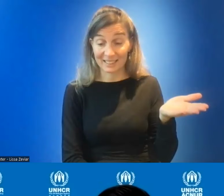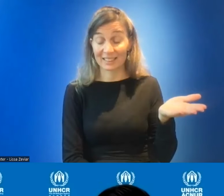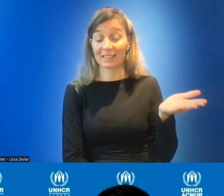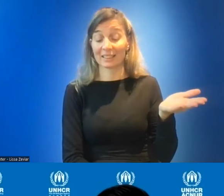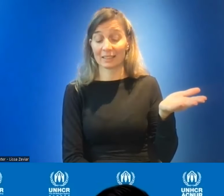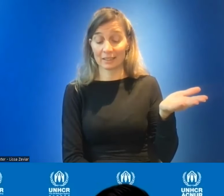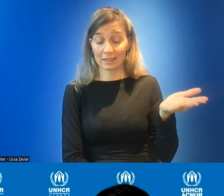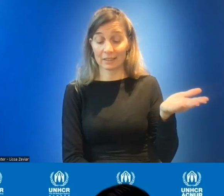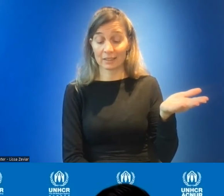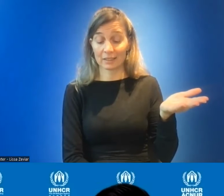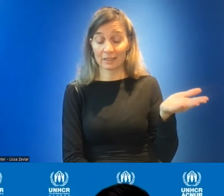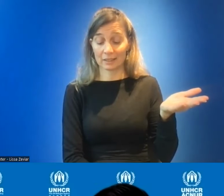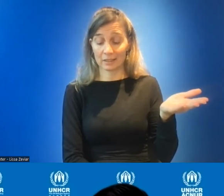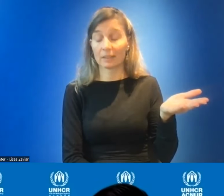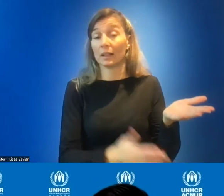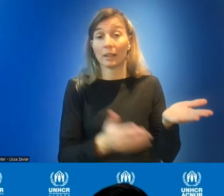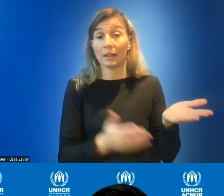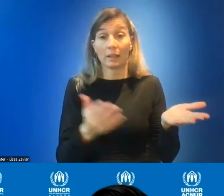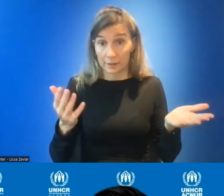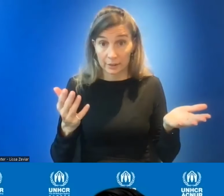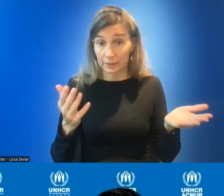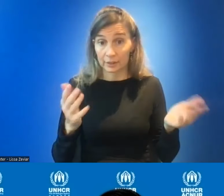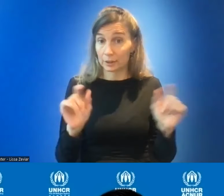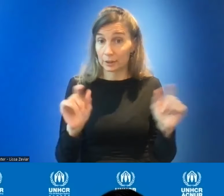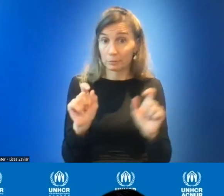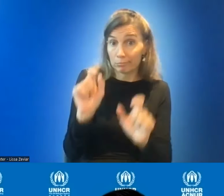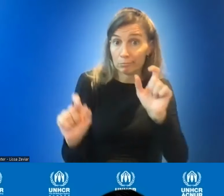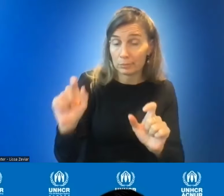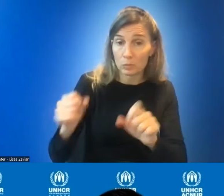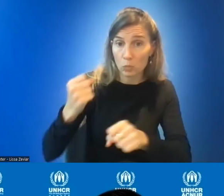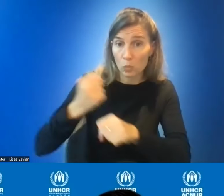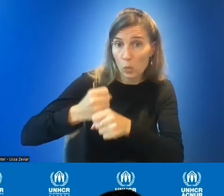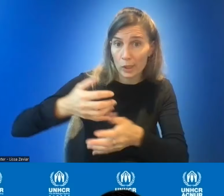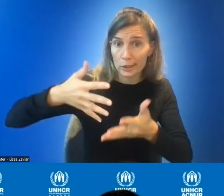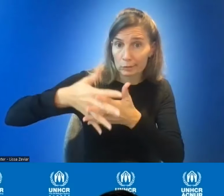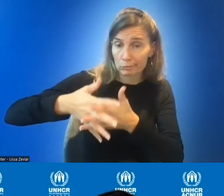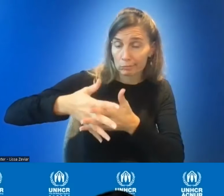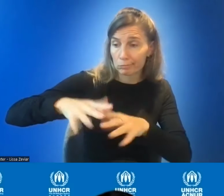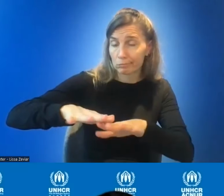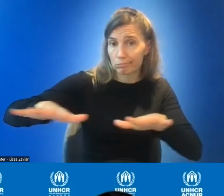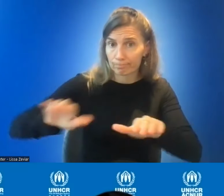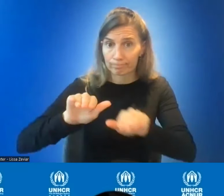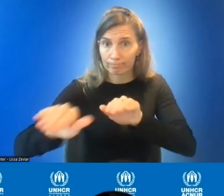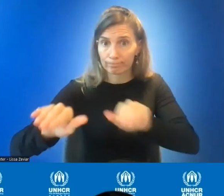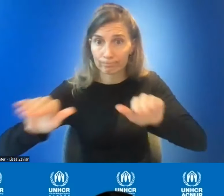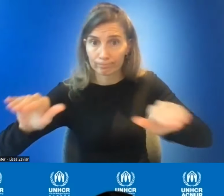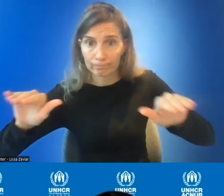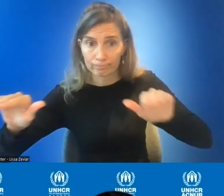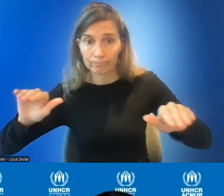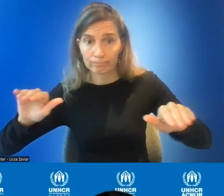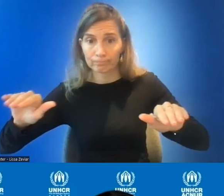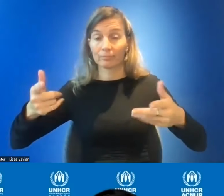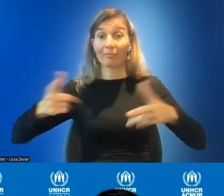contacting actors on the ground and creating networks around the topic and be